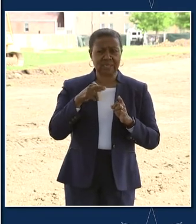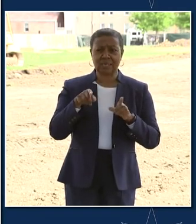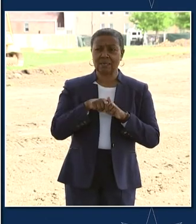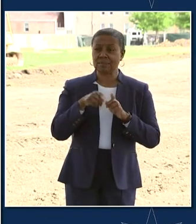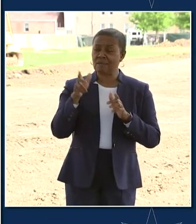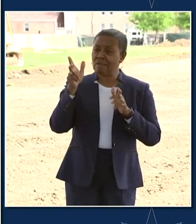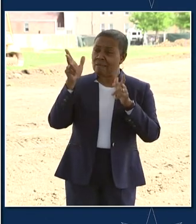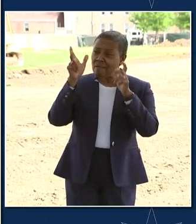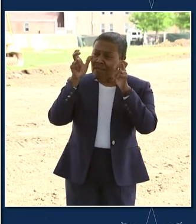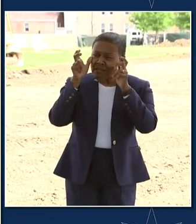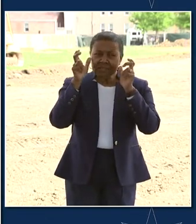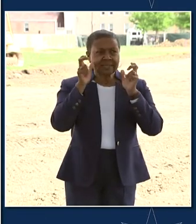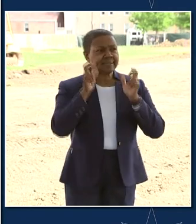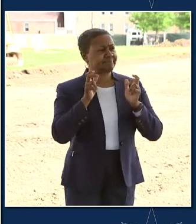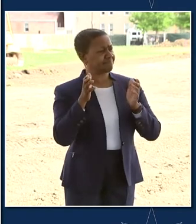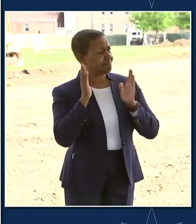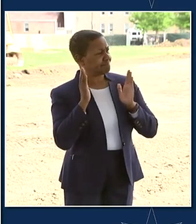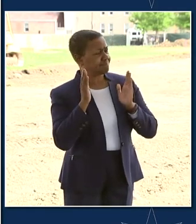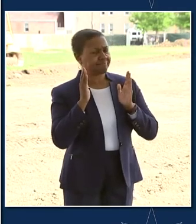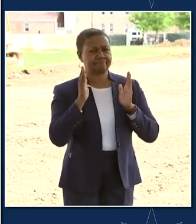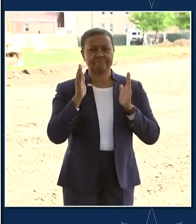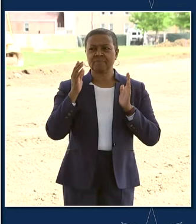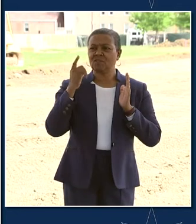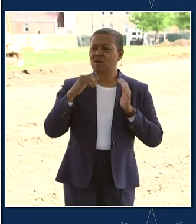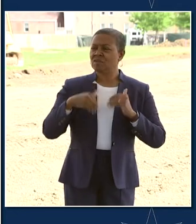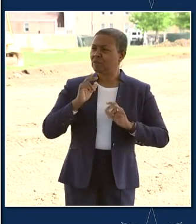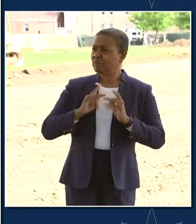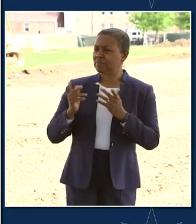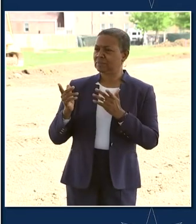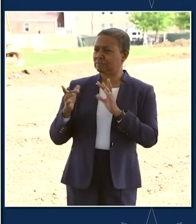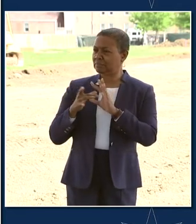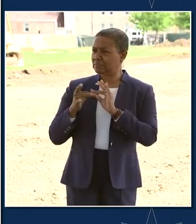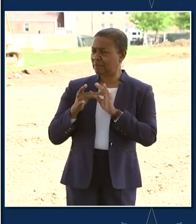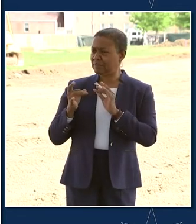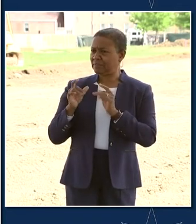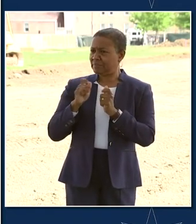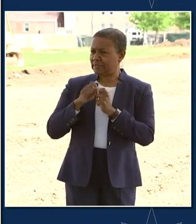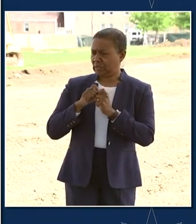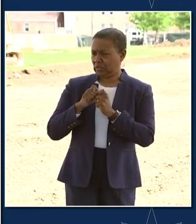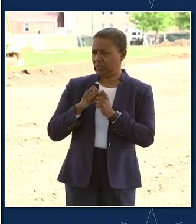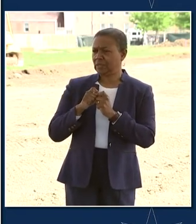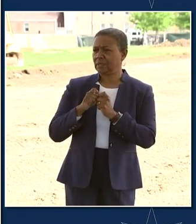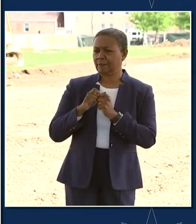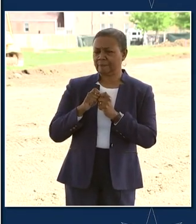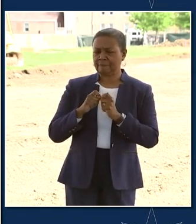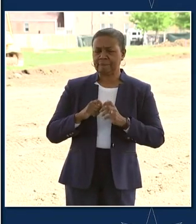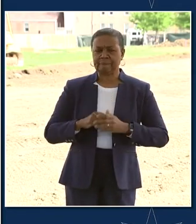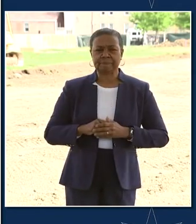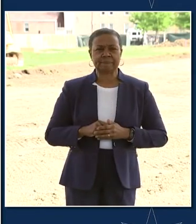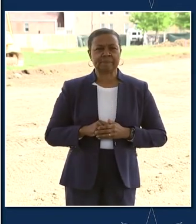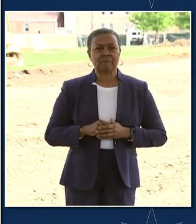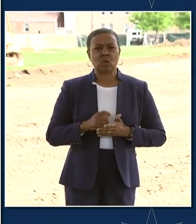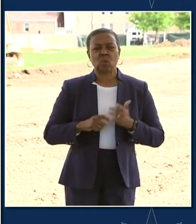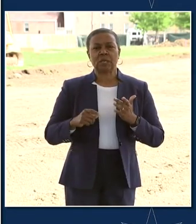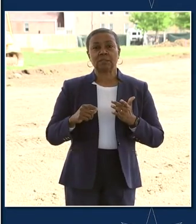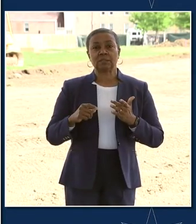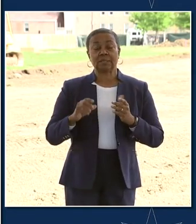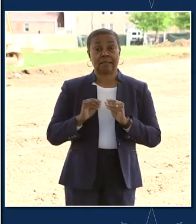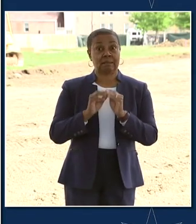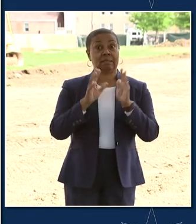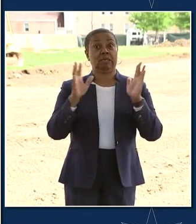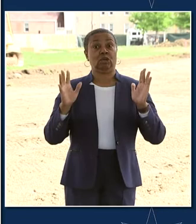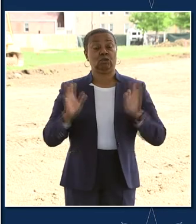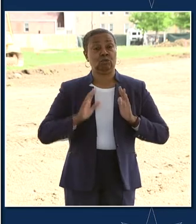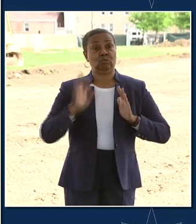listening. Listening to the young people of this community in particular. And what was resoundingly clear